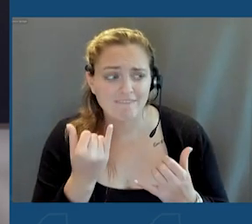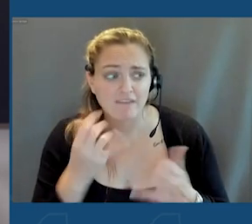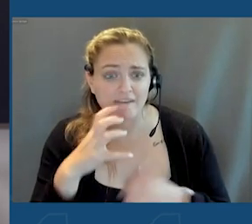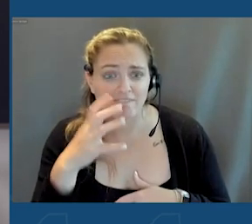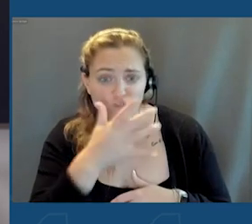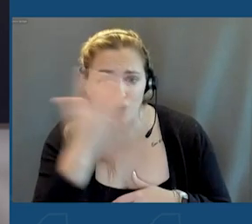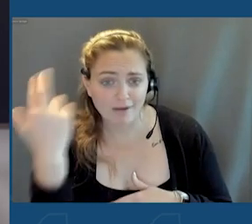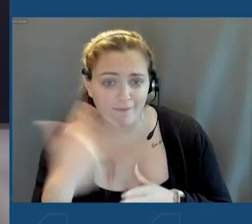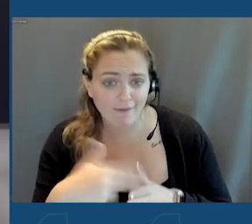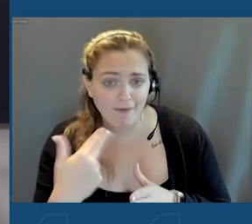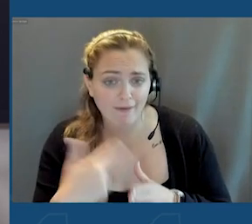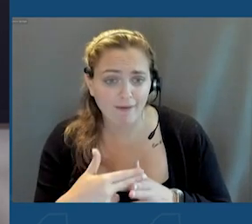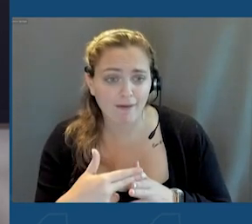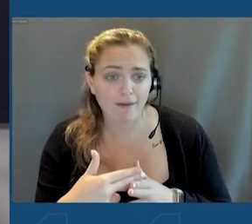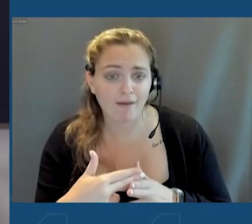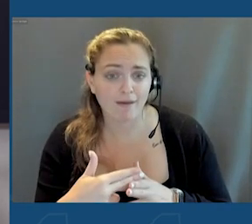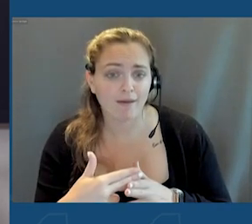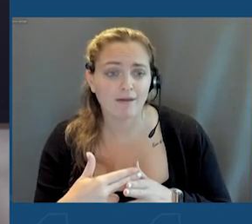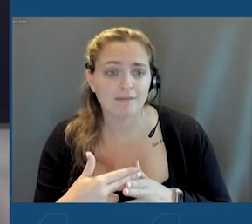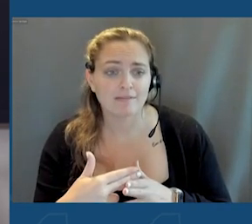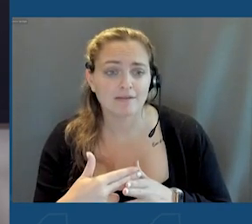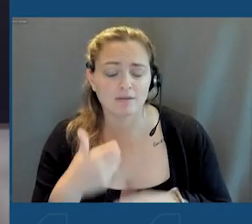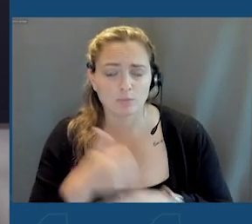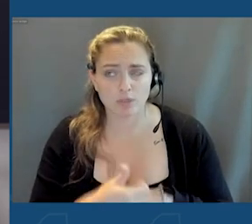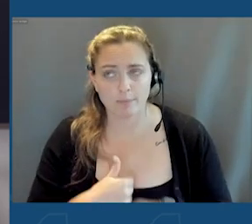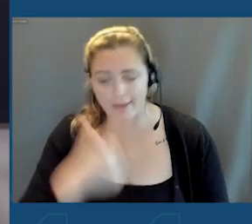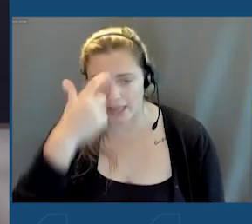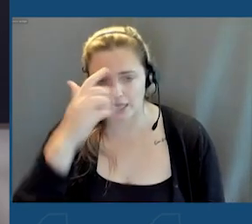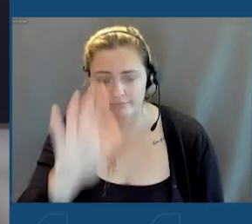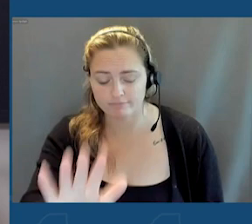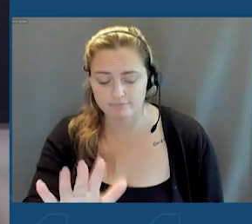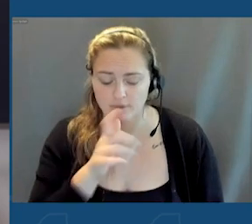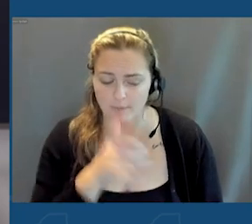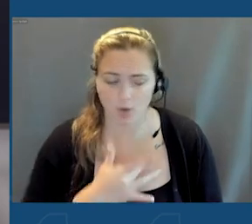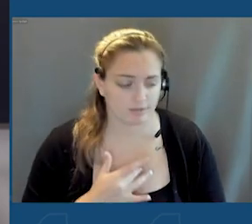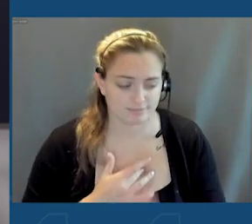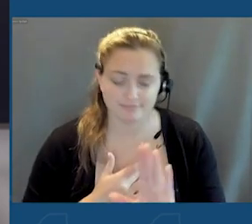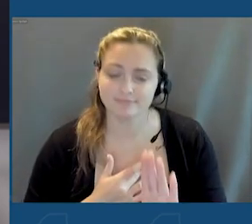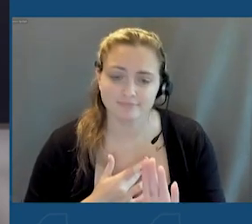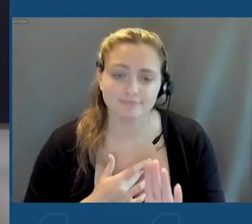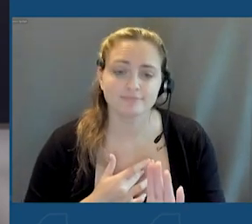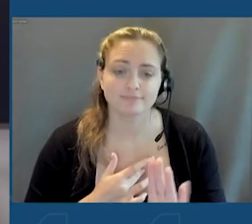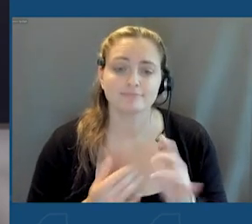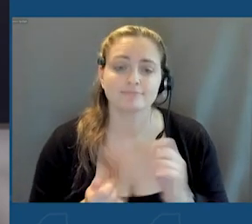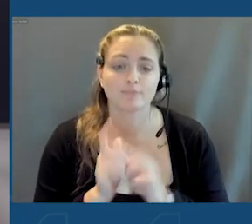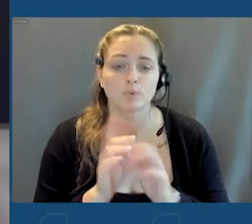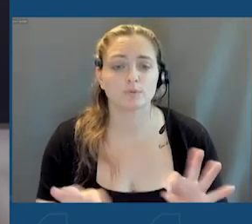if I didn't say your name, blame it to the head and not the heart. And